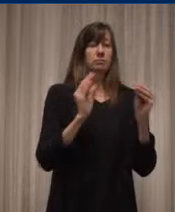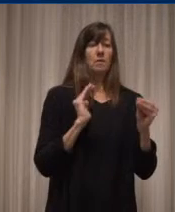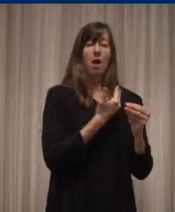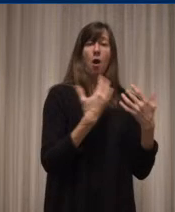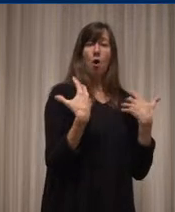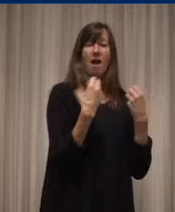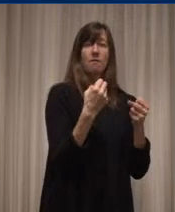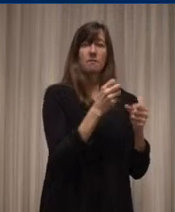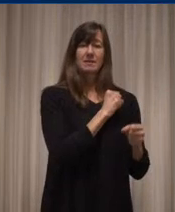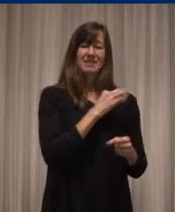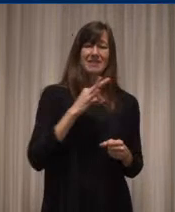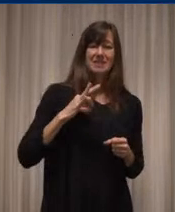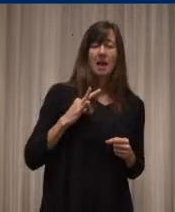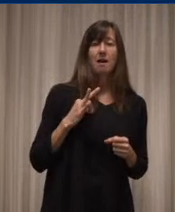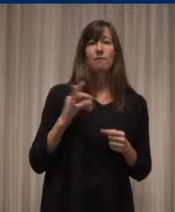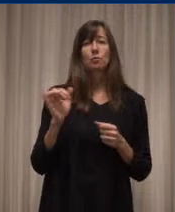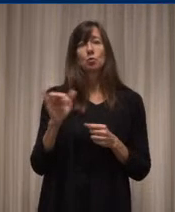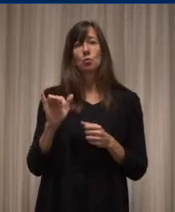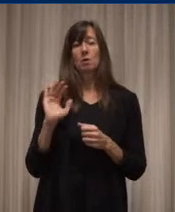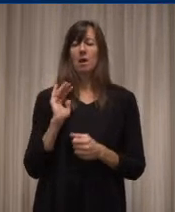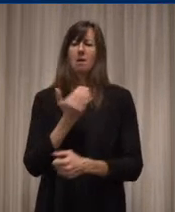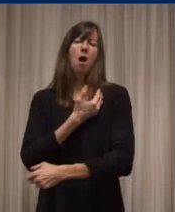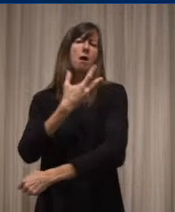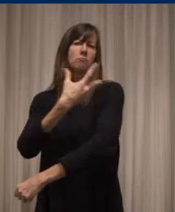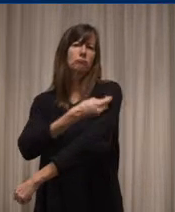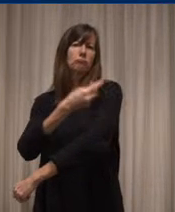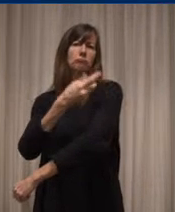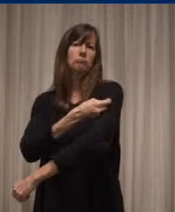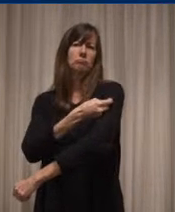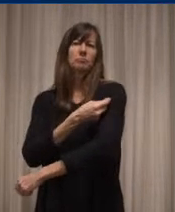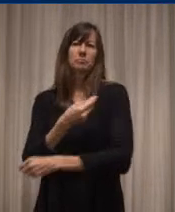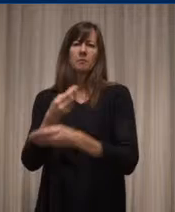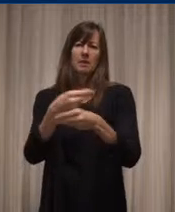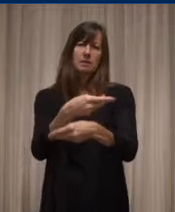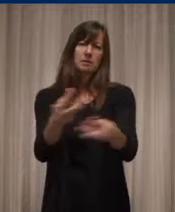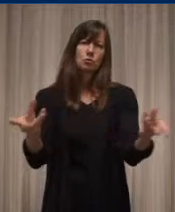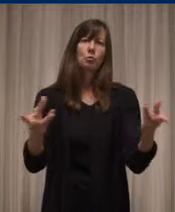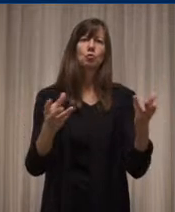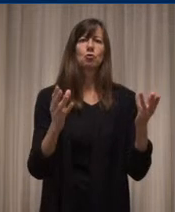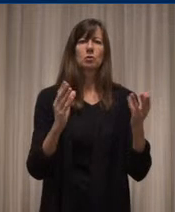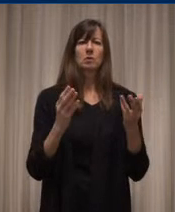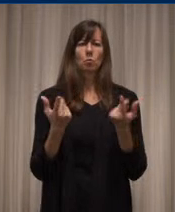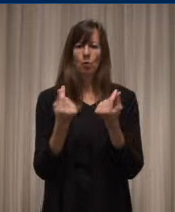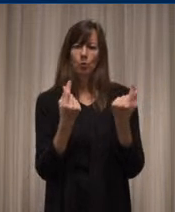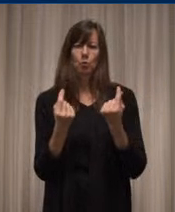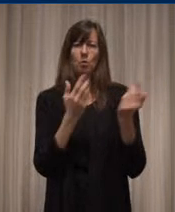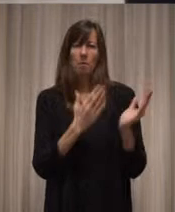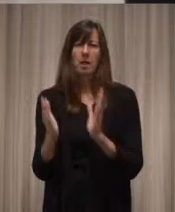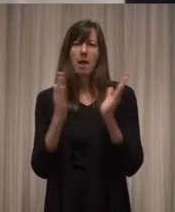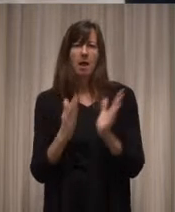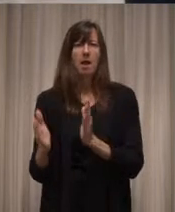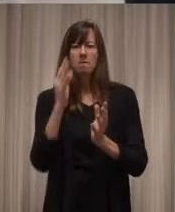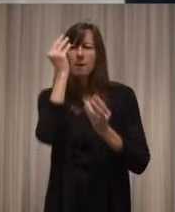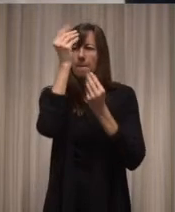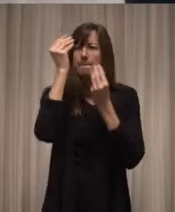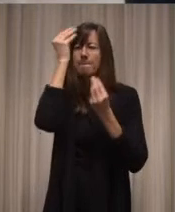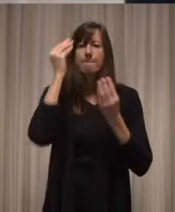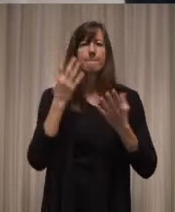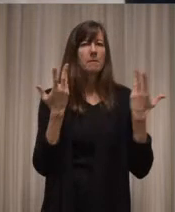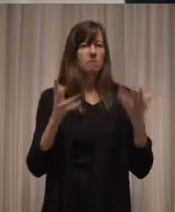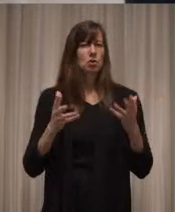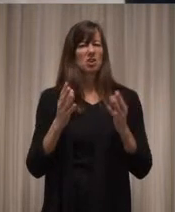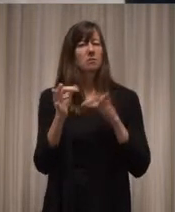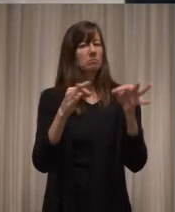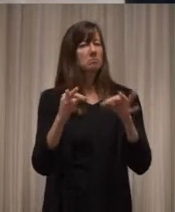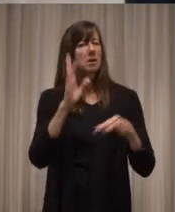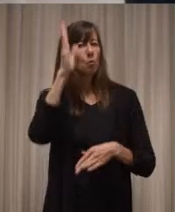our vaccination planning efforts and distribution efforts, and I'll talk about that as well. First off, we've